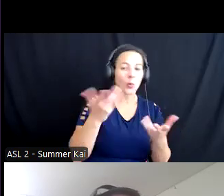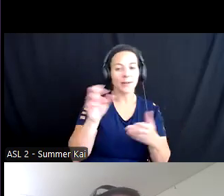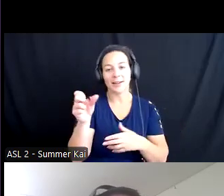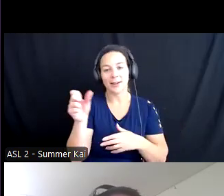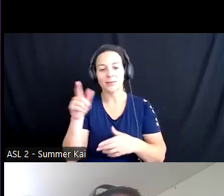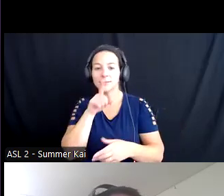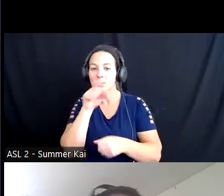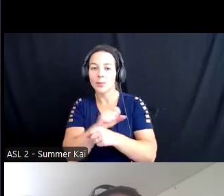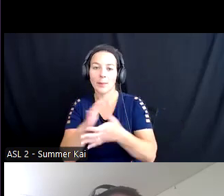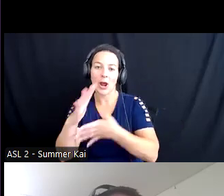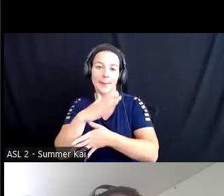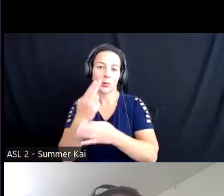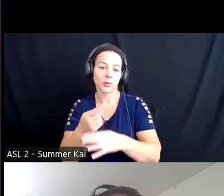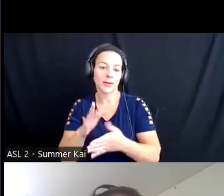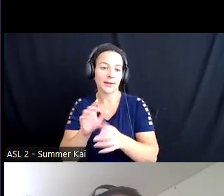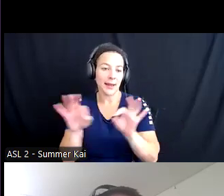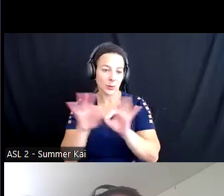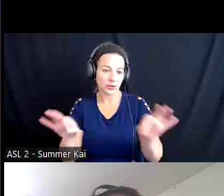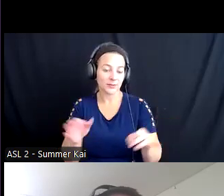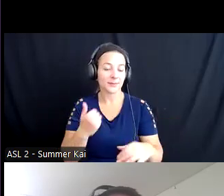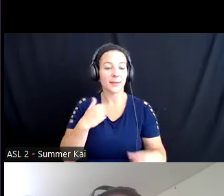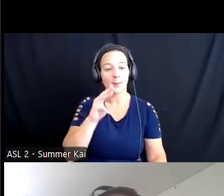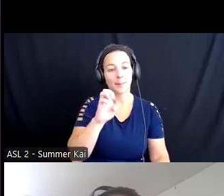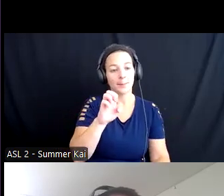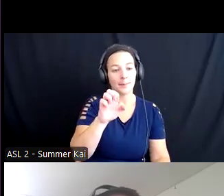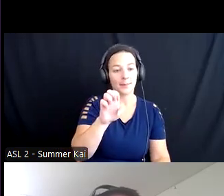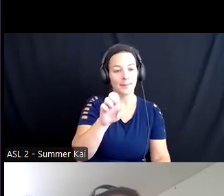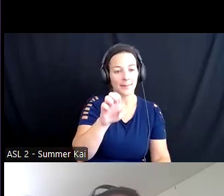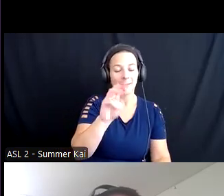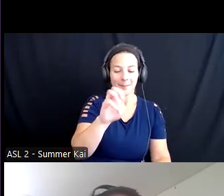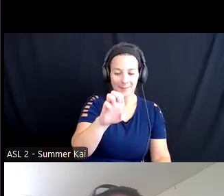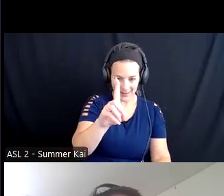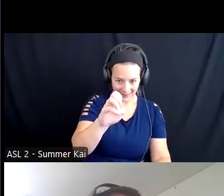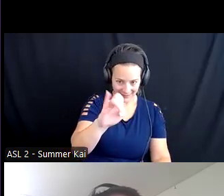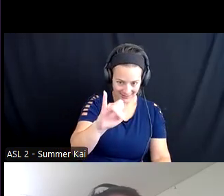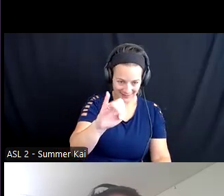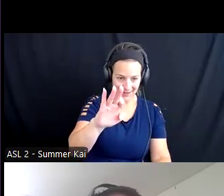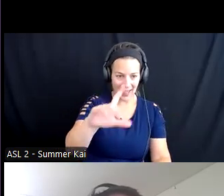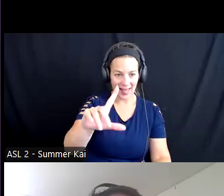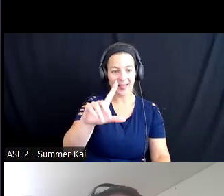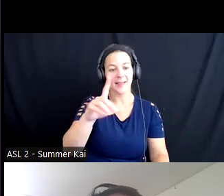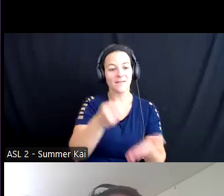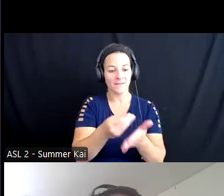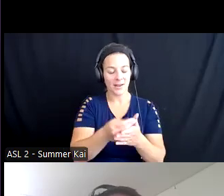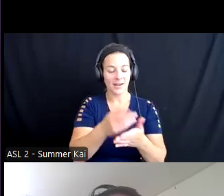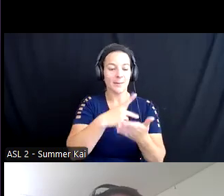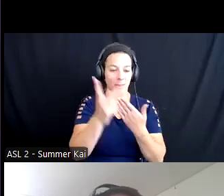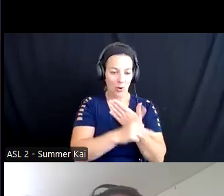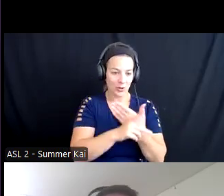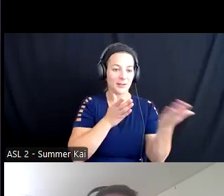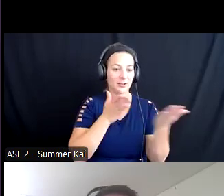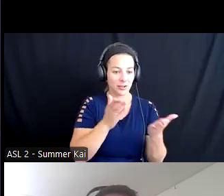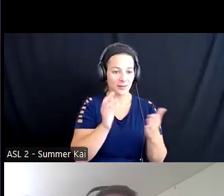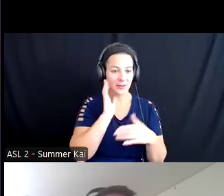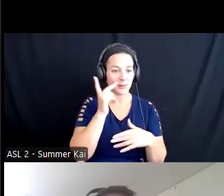Next section is Medi-Cal funded programs and services. And at the front of this section, you'll have a variety